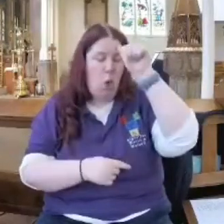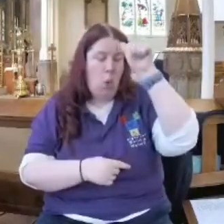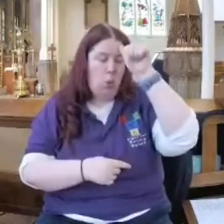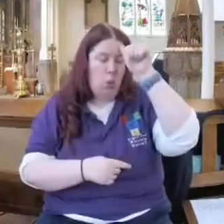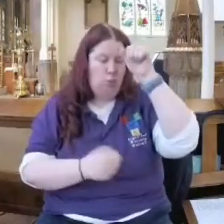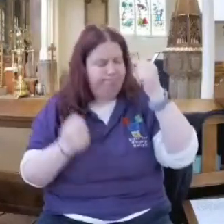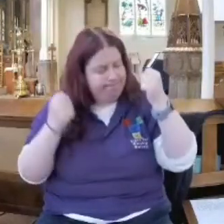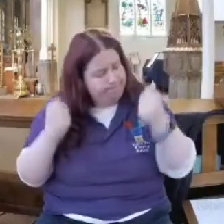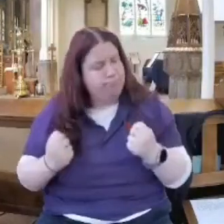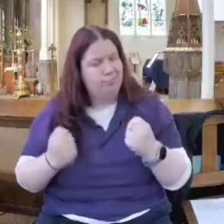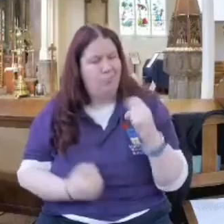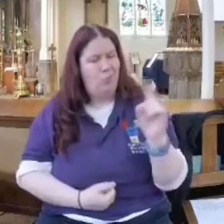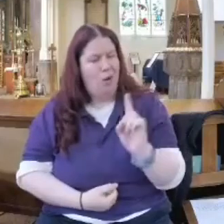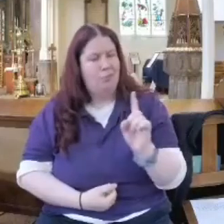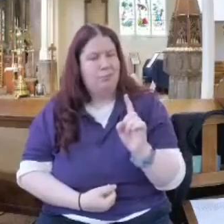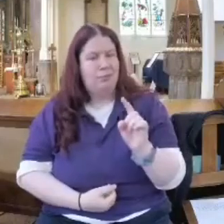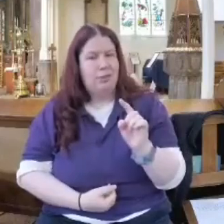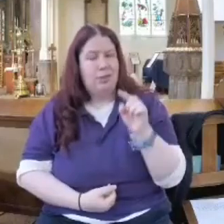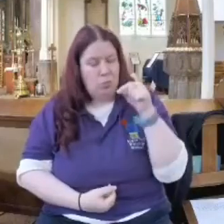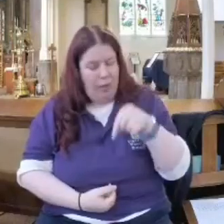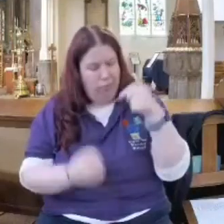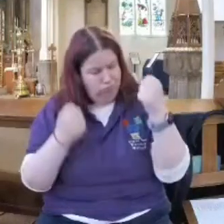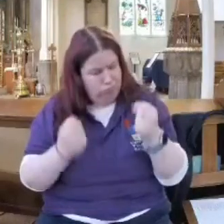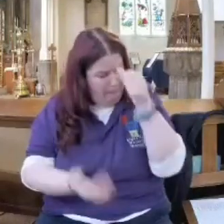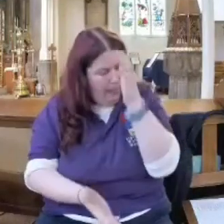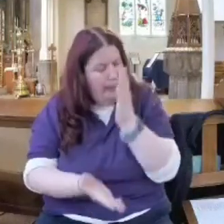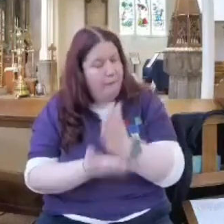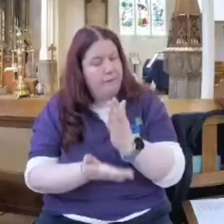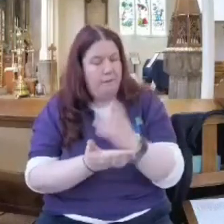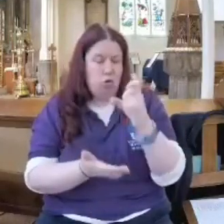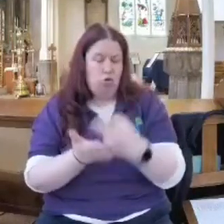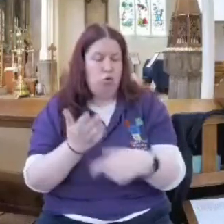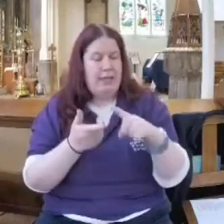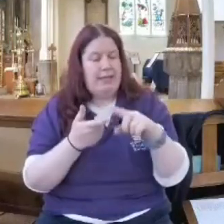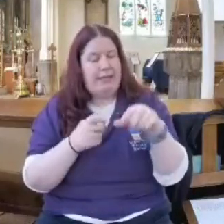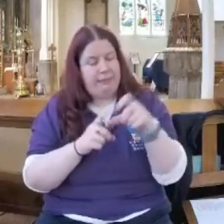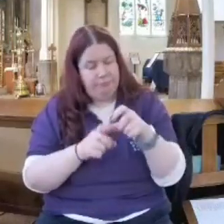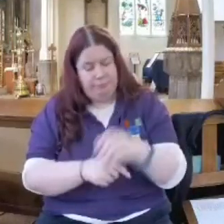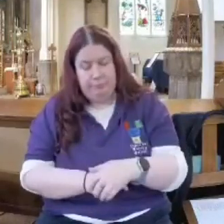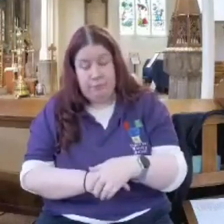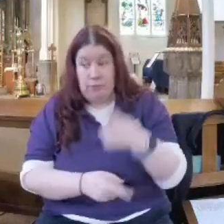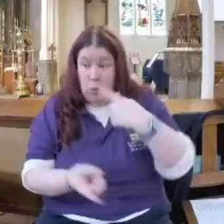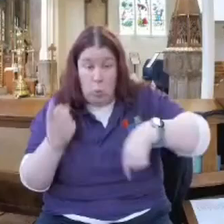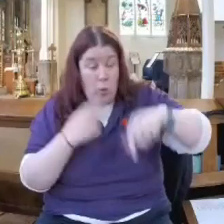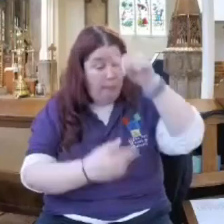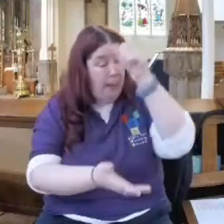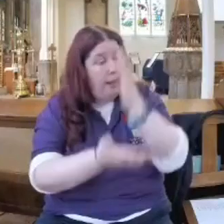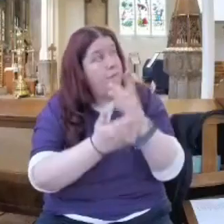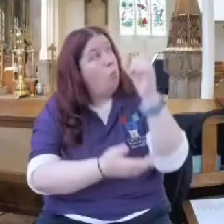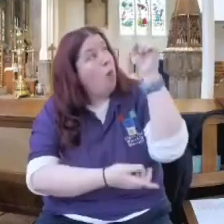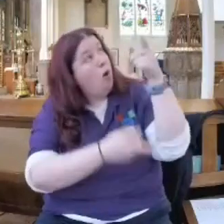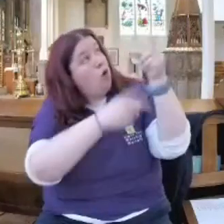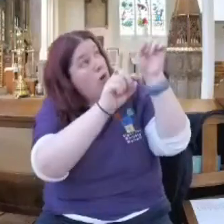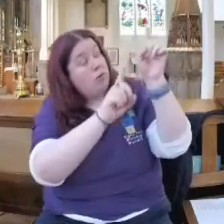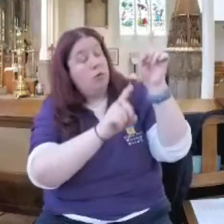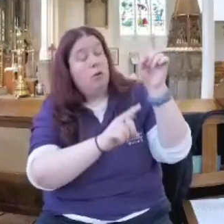we stand for. We stand for the creed. We believe in one God,